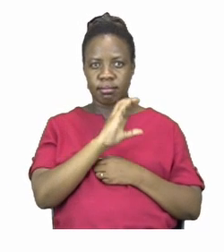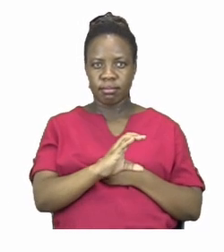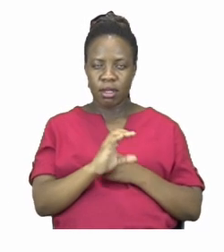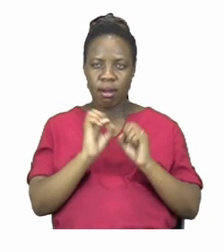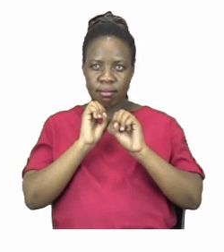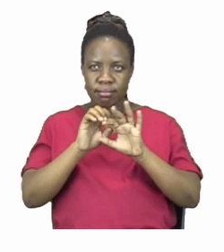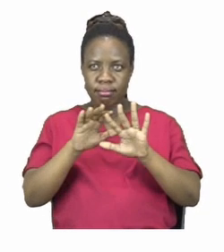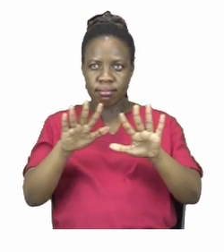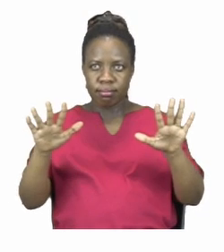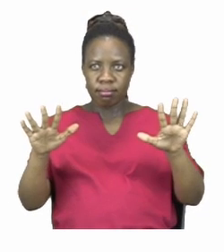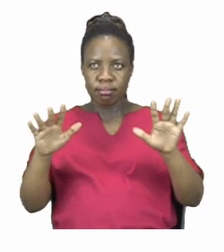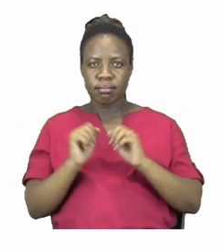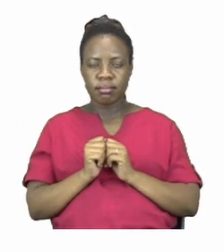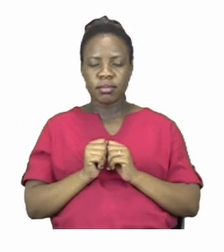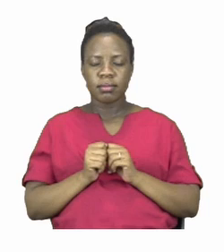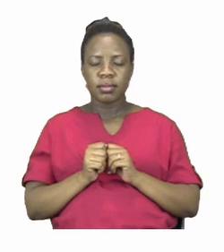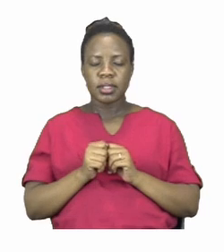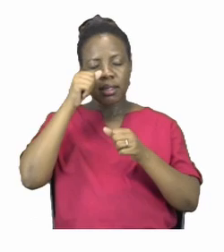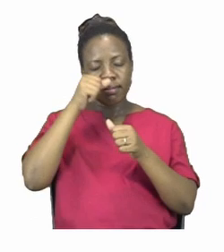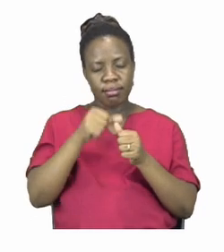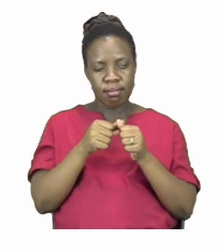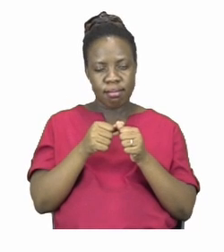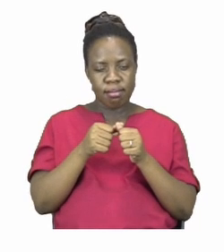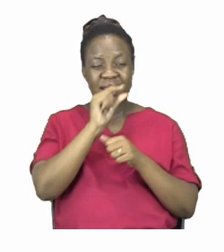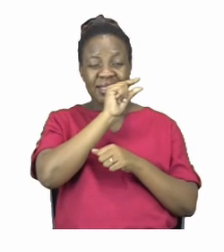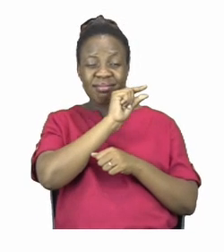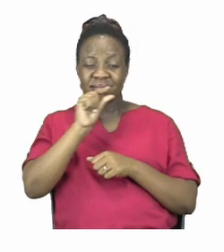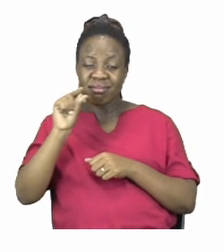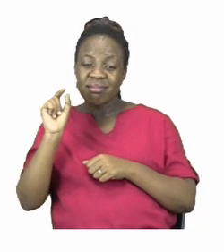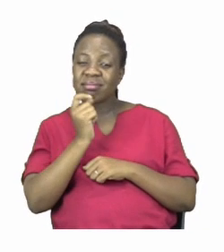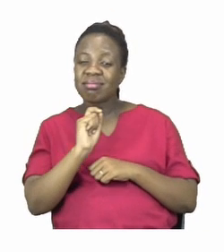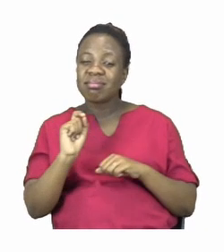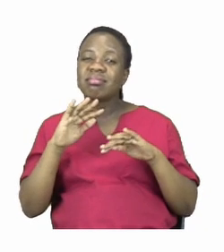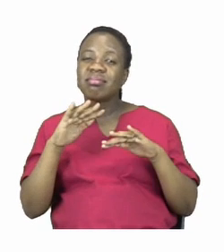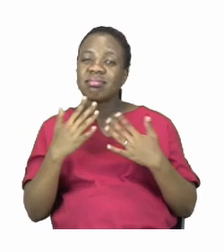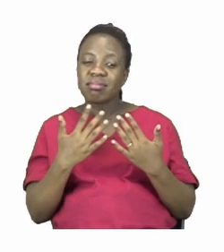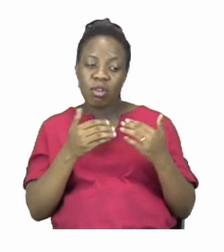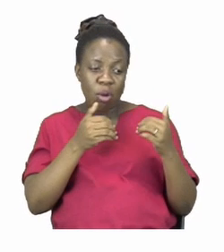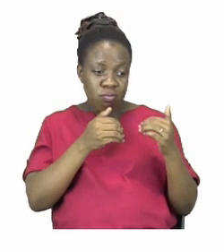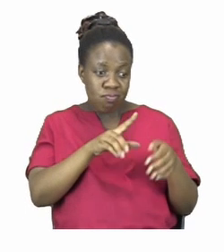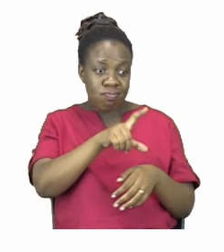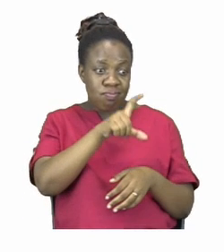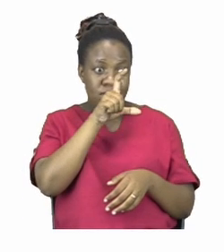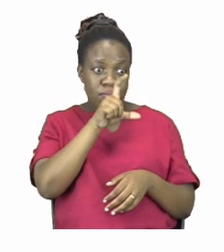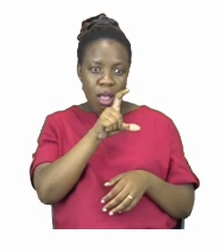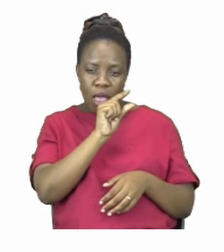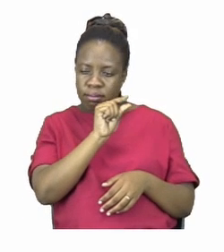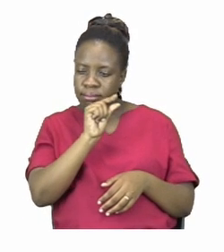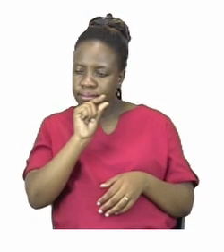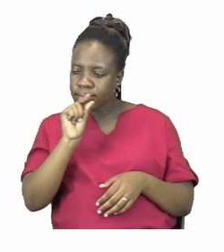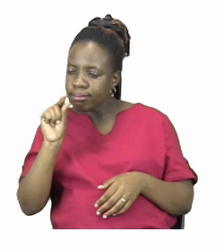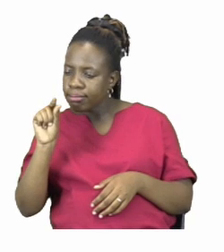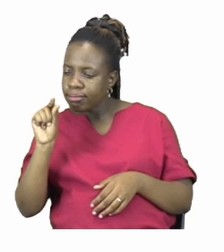your sentence with a capital letter, and you must always end your sentence with a